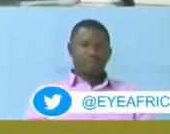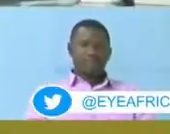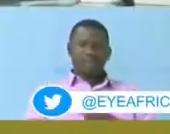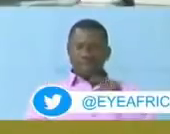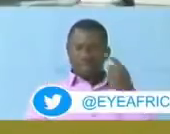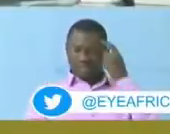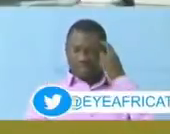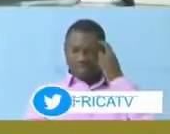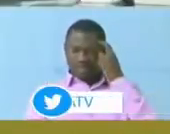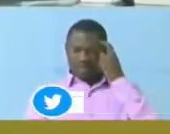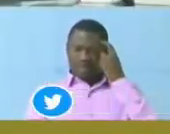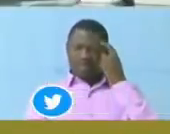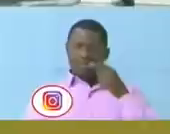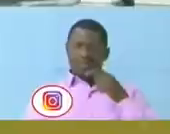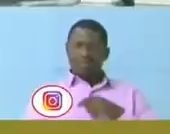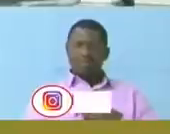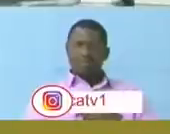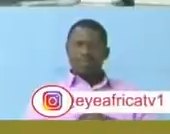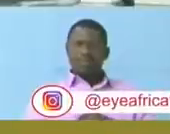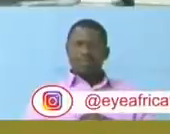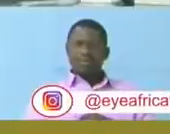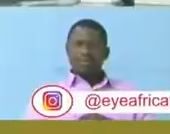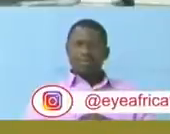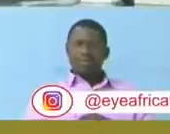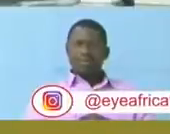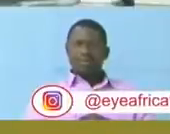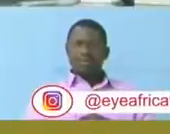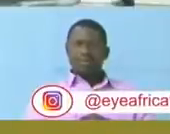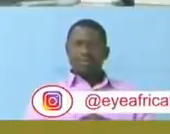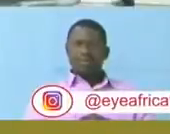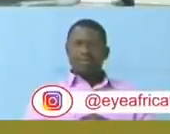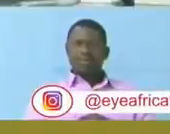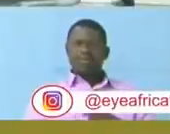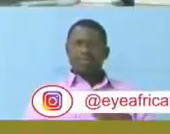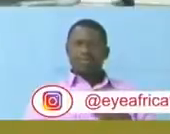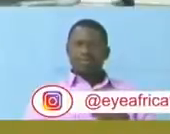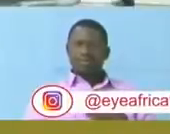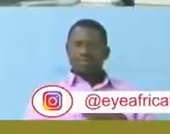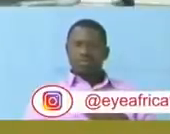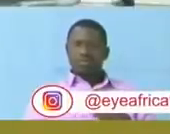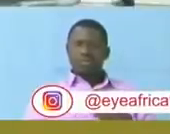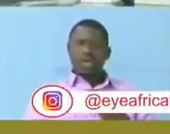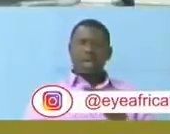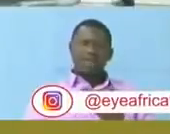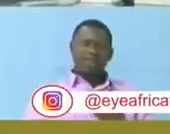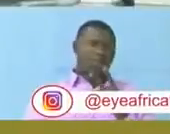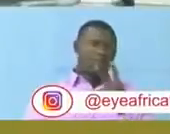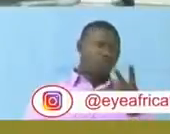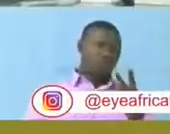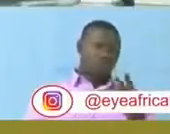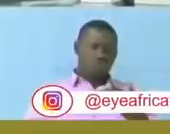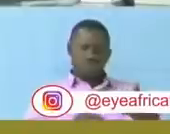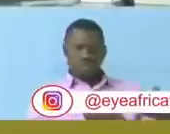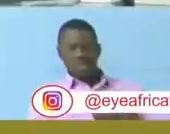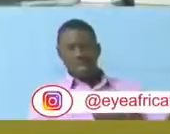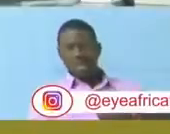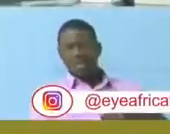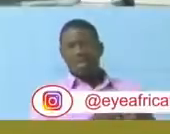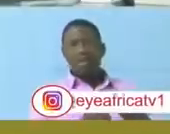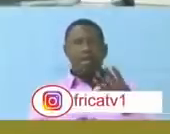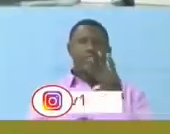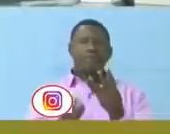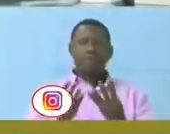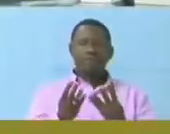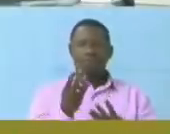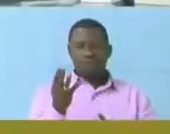decided to link onto the two, because two on this one side and 4 on the